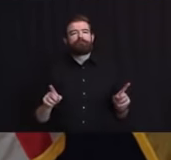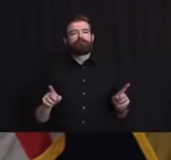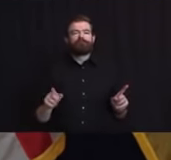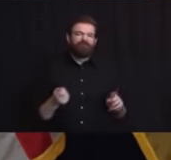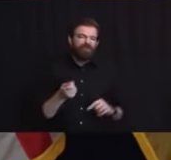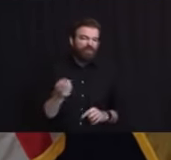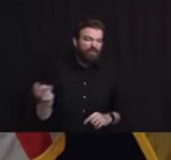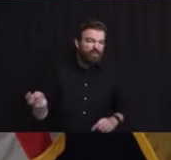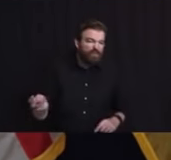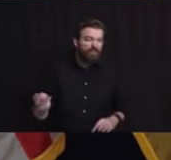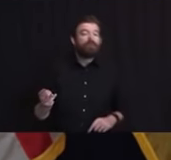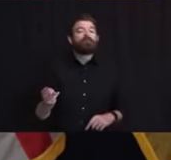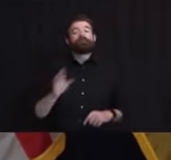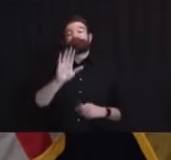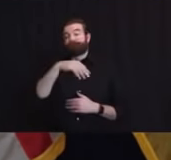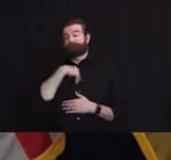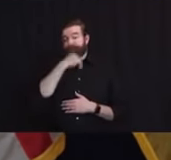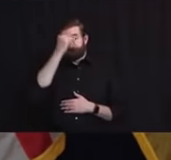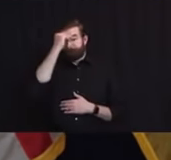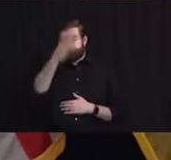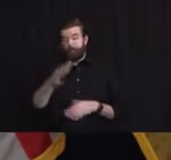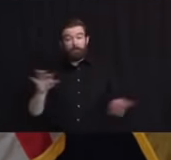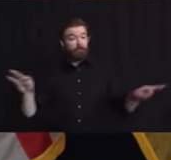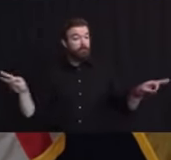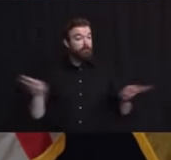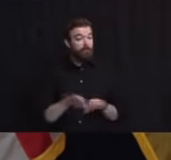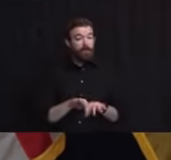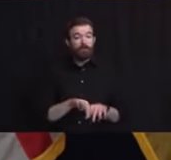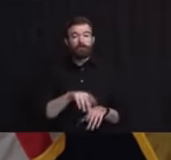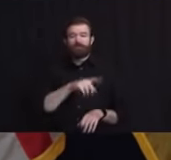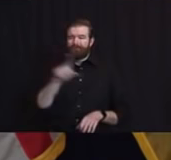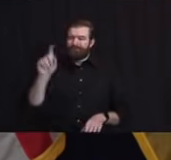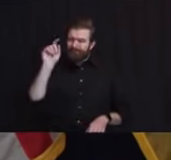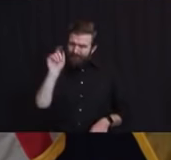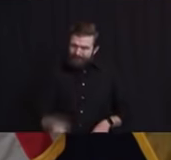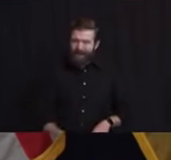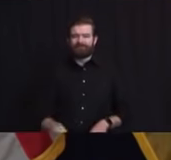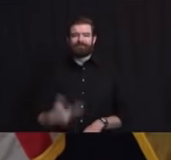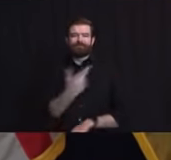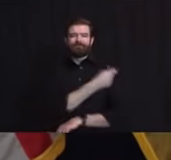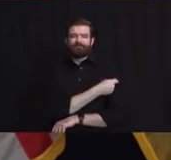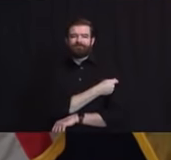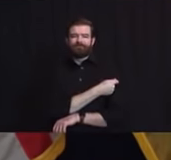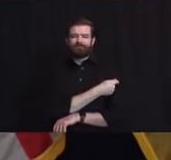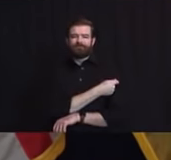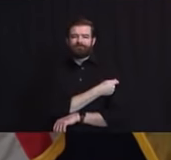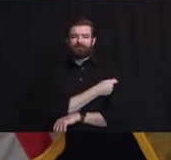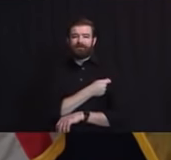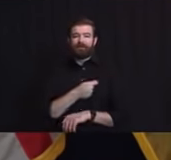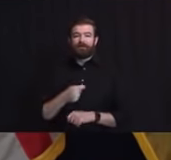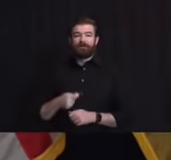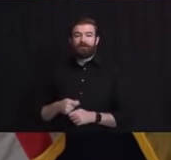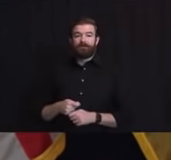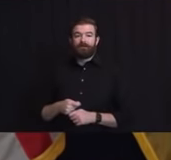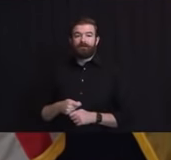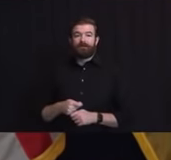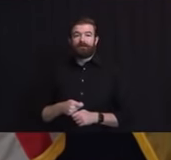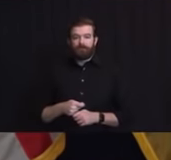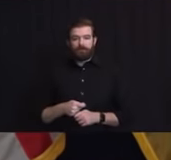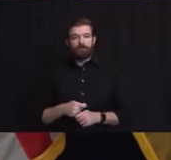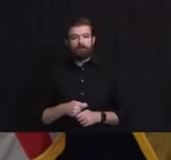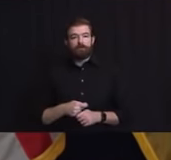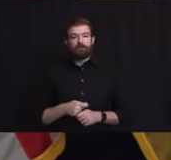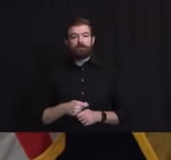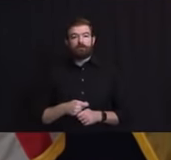once again to the importance of getting vaccinated, because we know that these variants are going to continue to rise in different places. And the